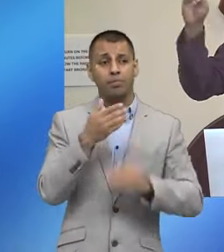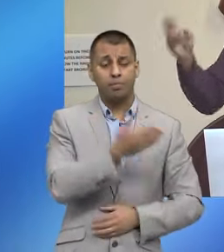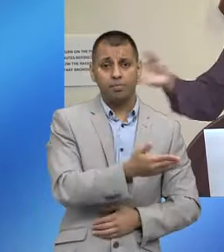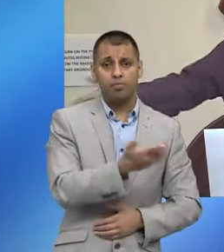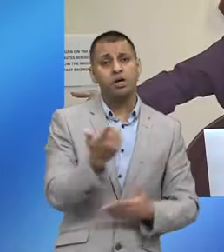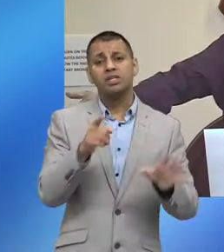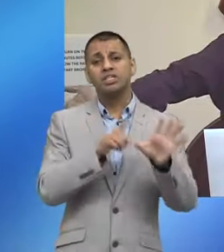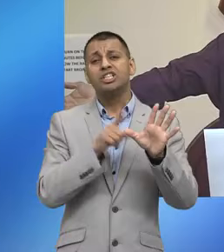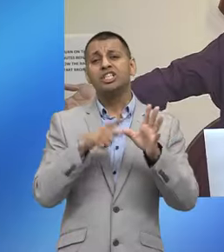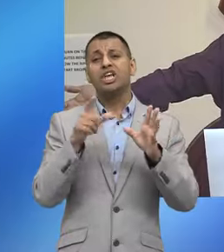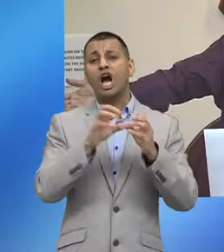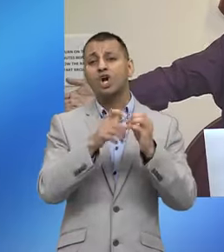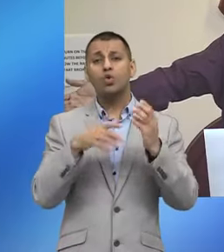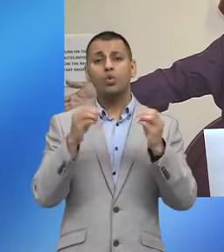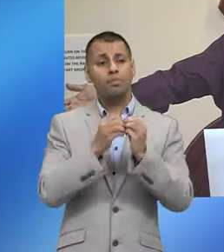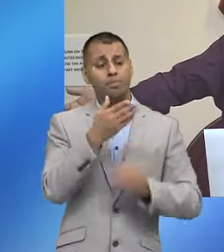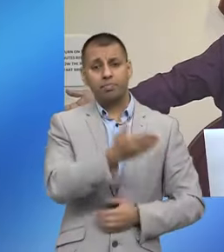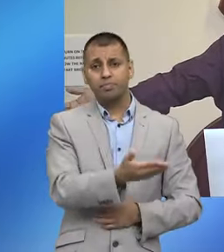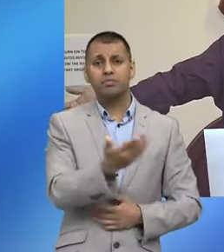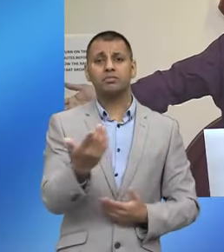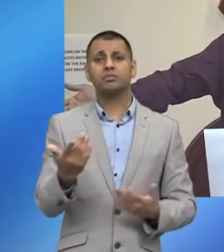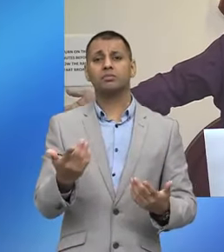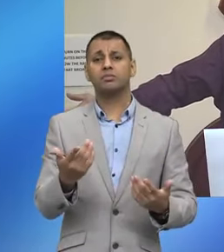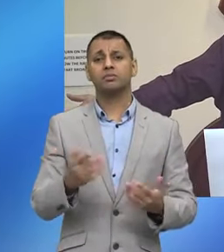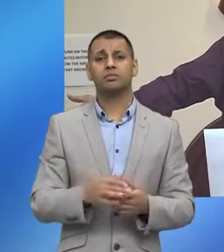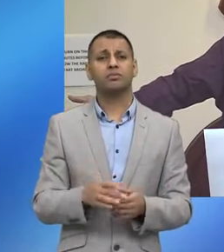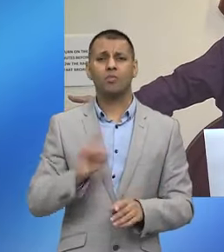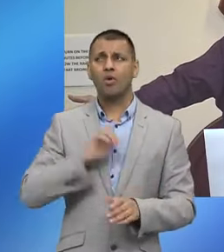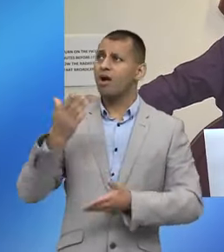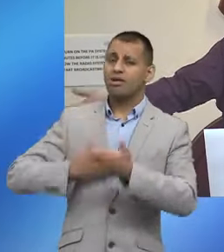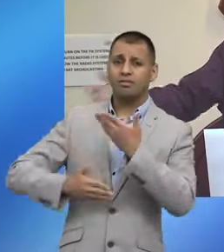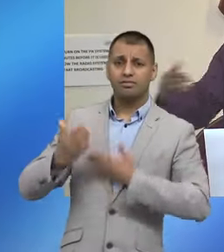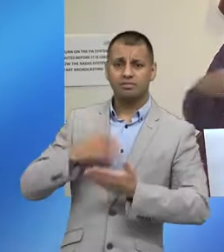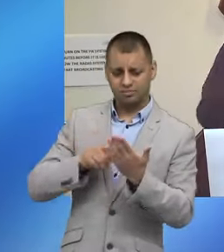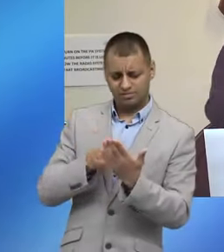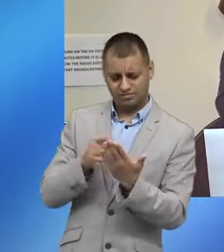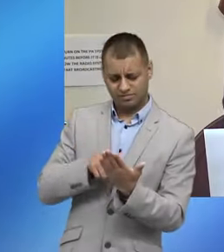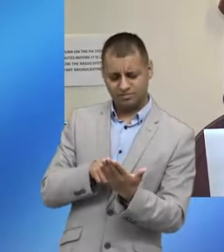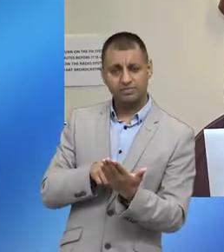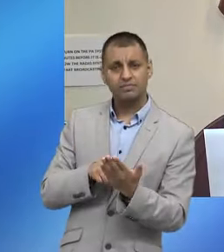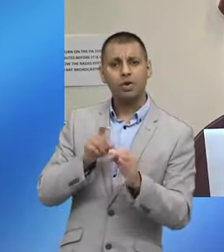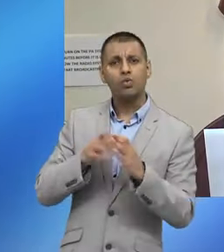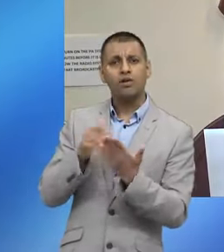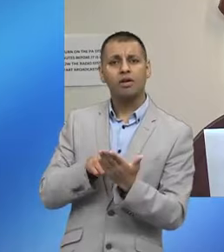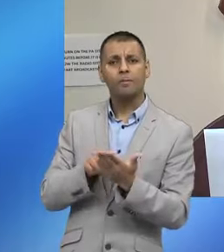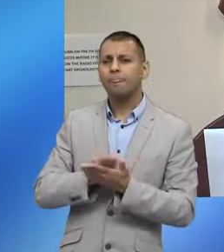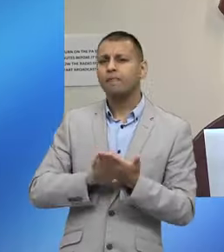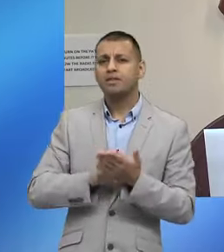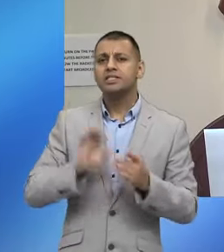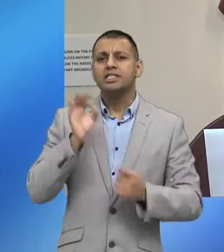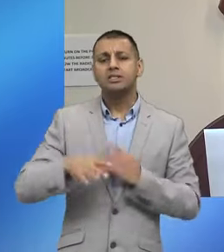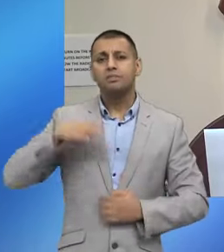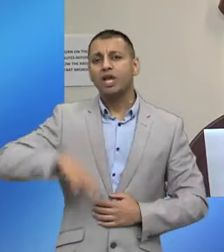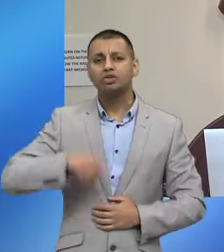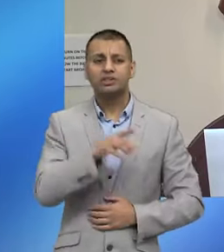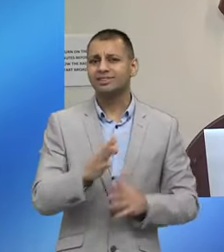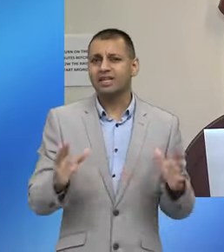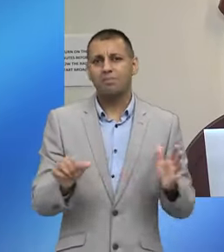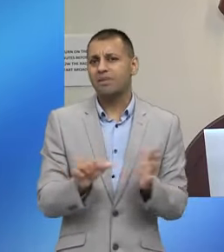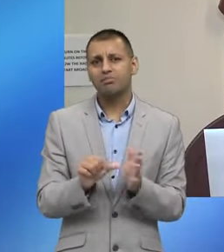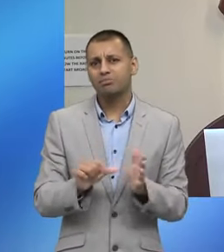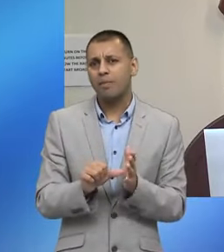awliya of Allah. Why did Allah mention their story in the Quran with these issues? Because having special needs in and of itself is not